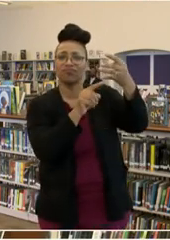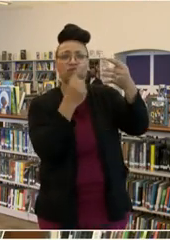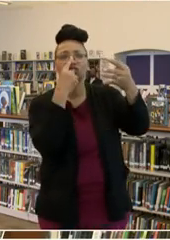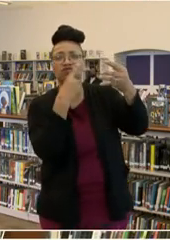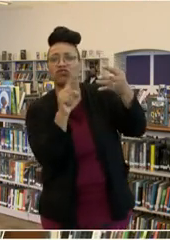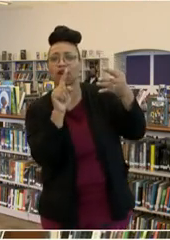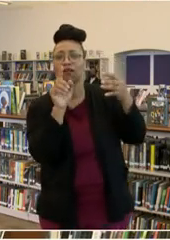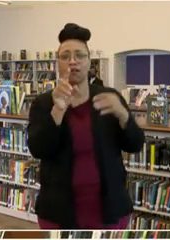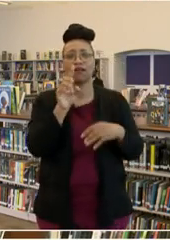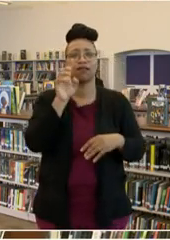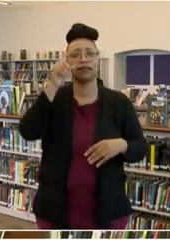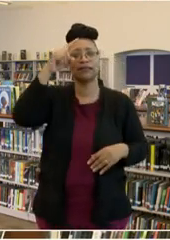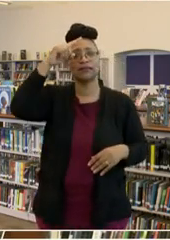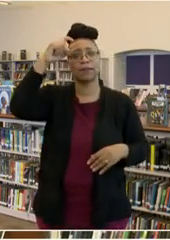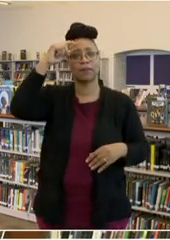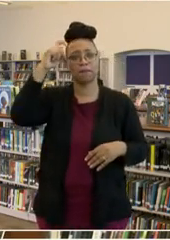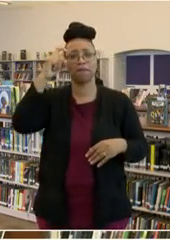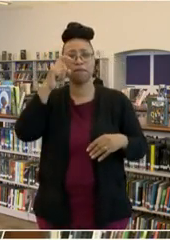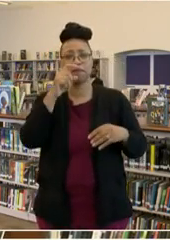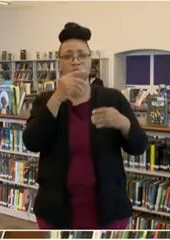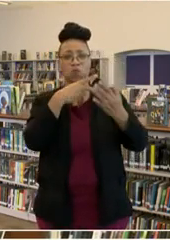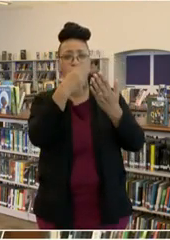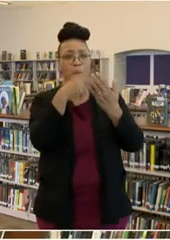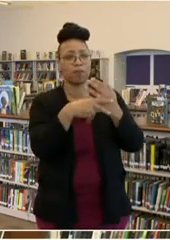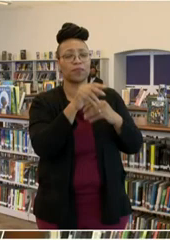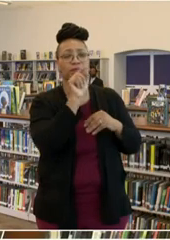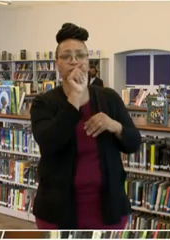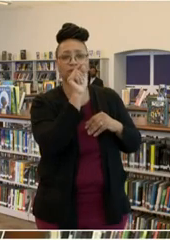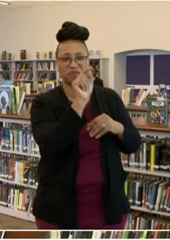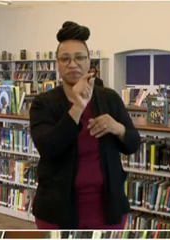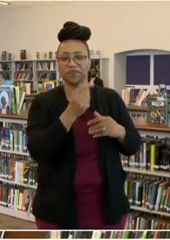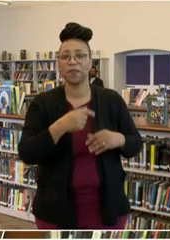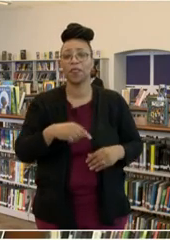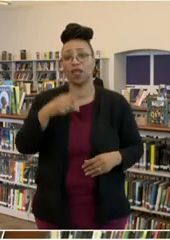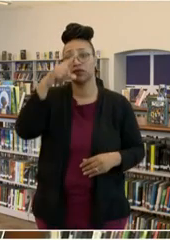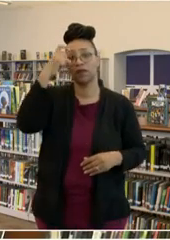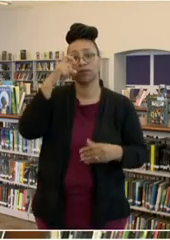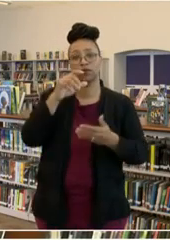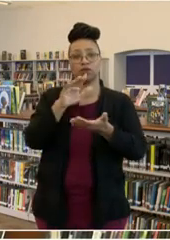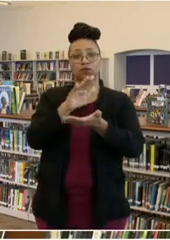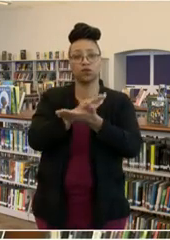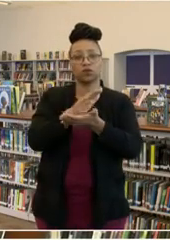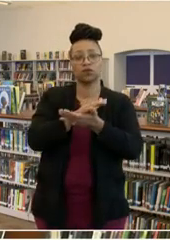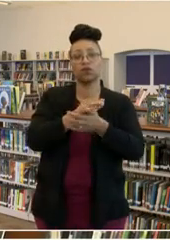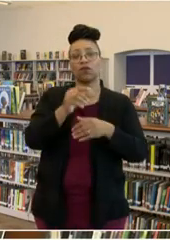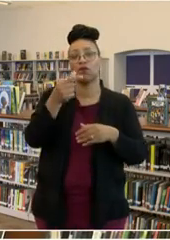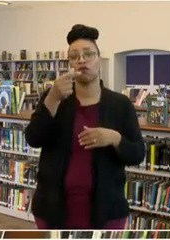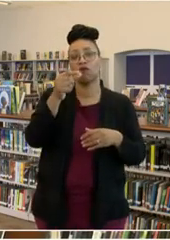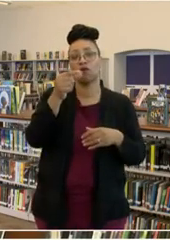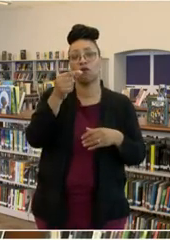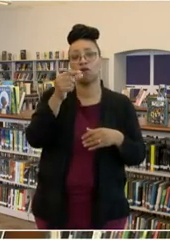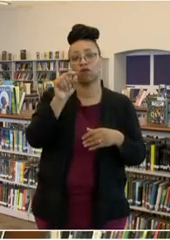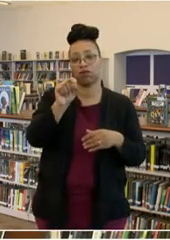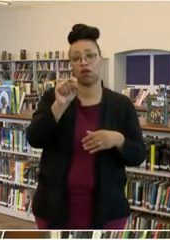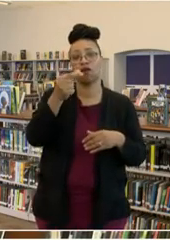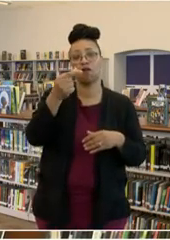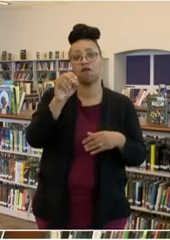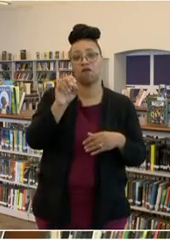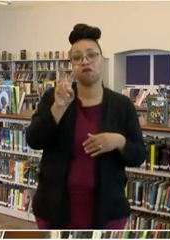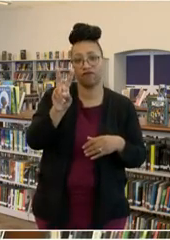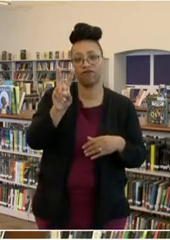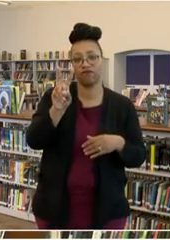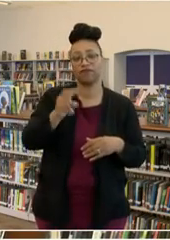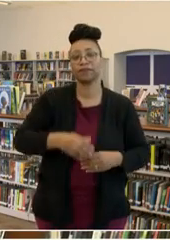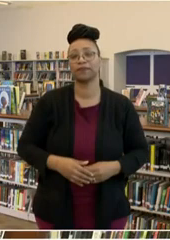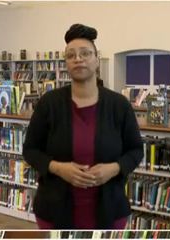summerjobs.dc.gov to apply by February 28th. So we have this entire month to get all of our kids signed up